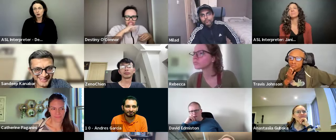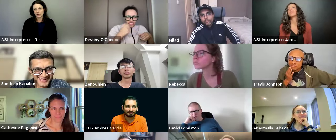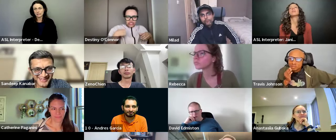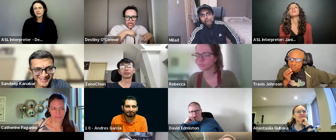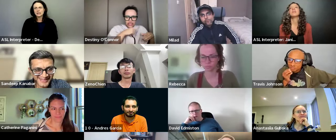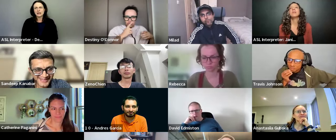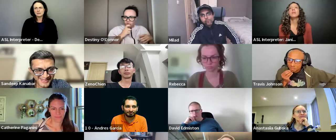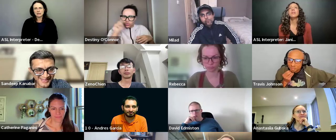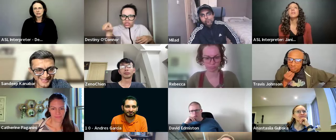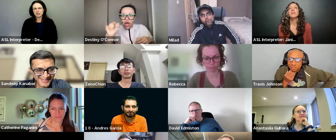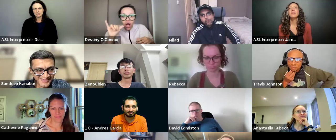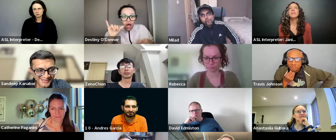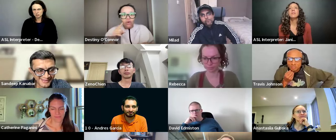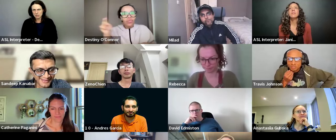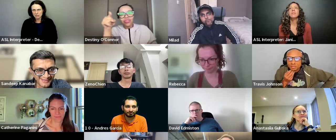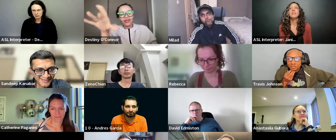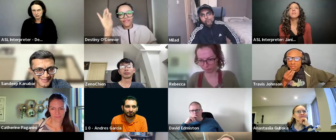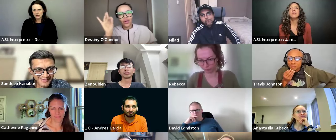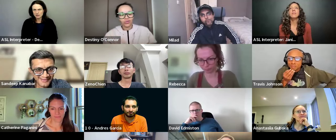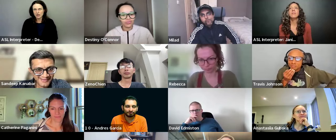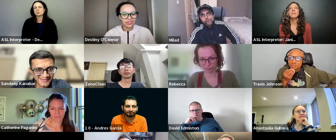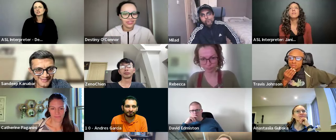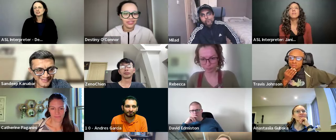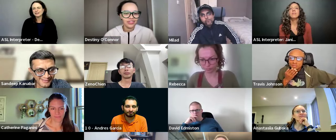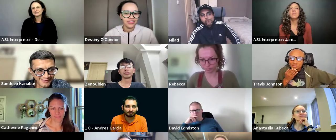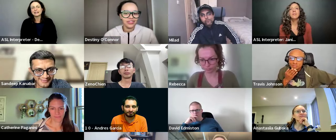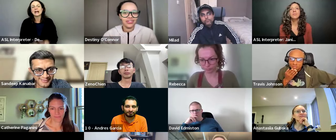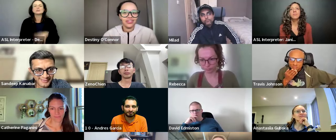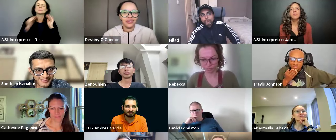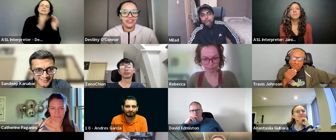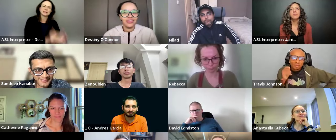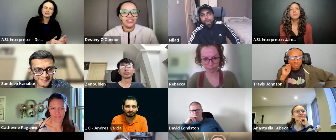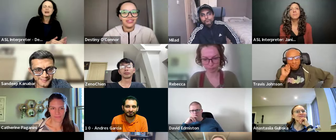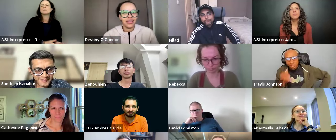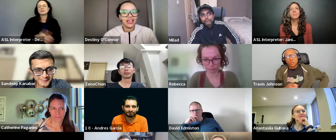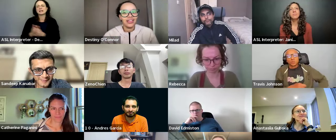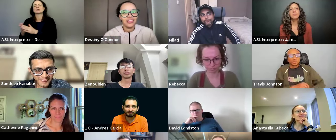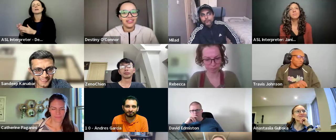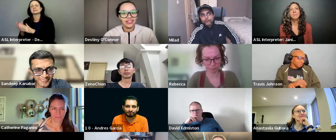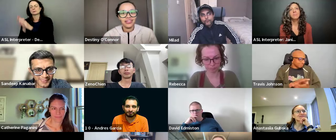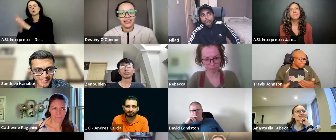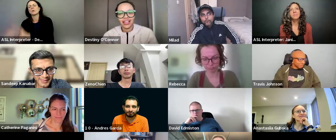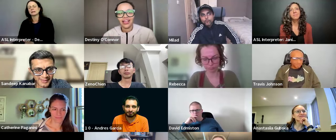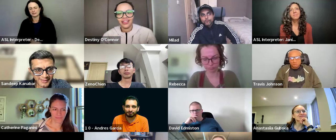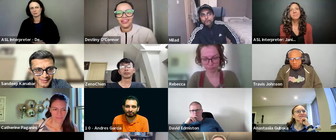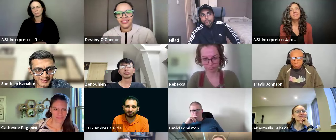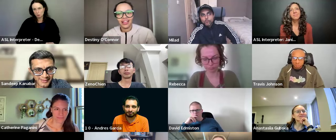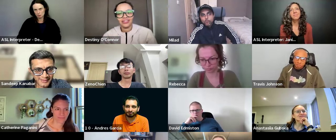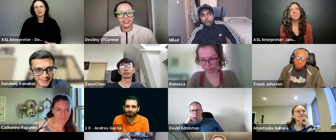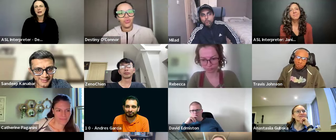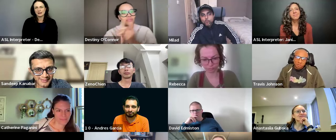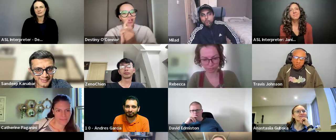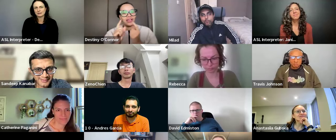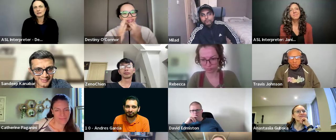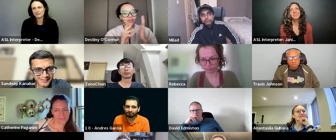saw talking, and it was just us, and they thought it was just they had interpreters assigned to them, but they didn't realize there was a whole big deaf